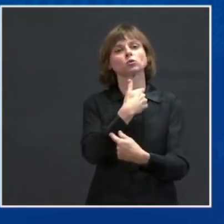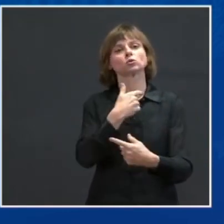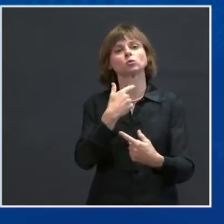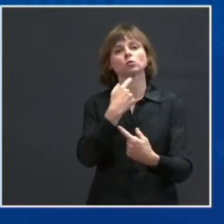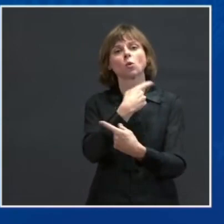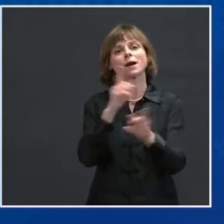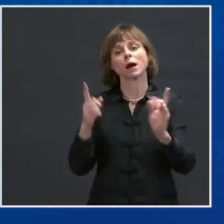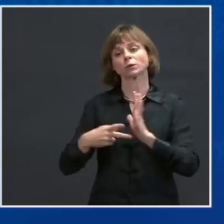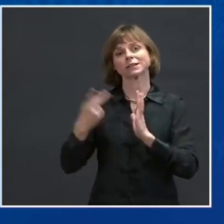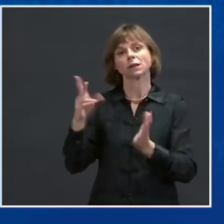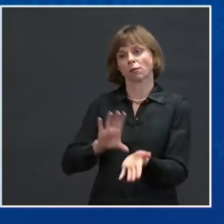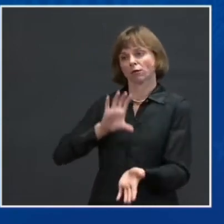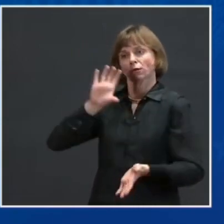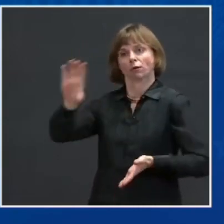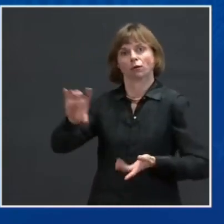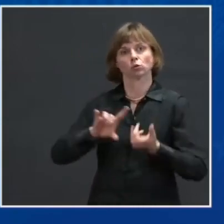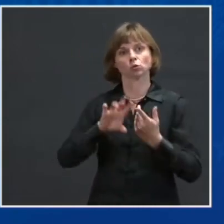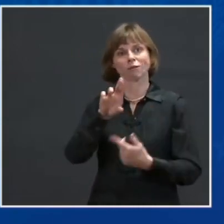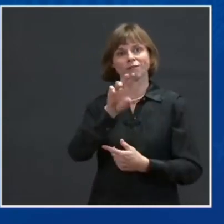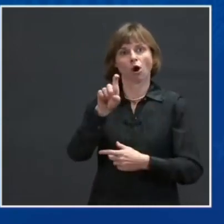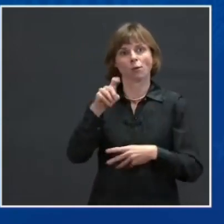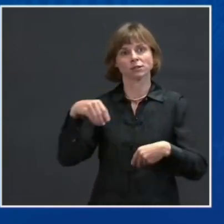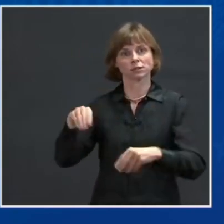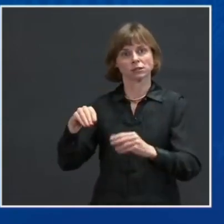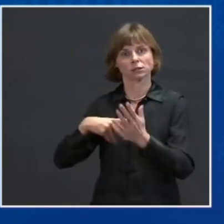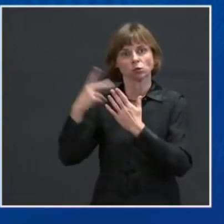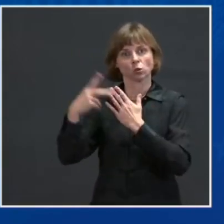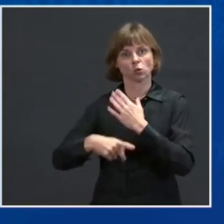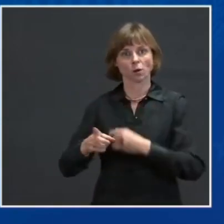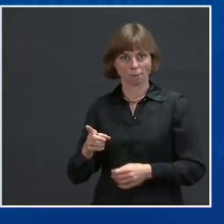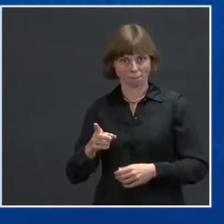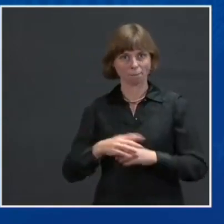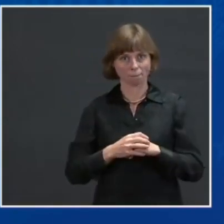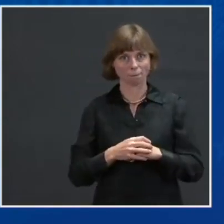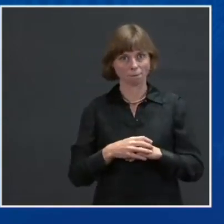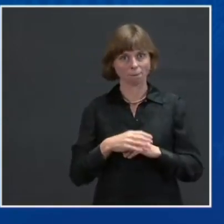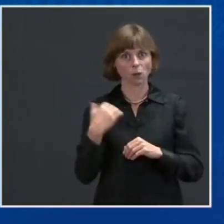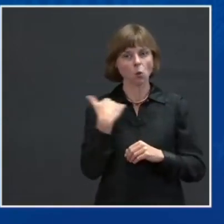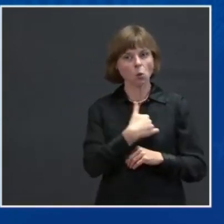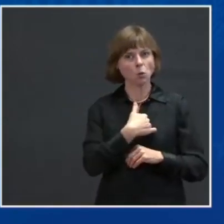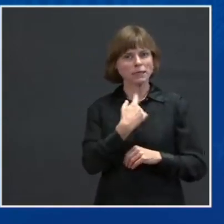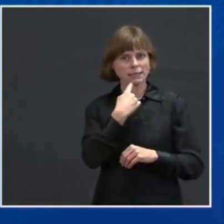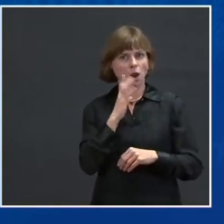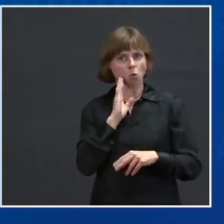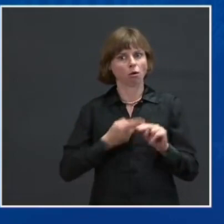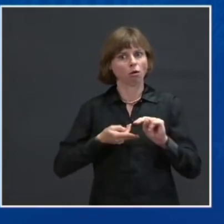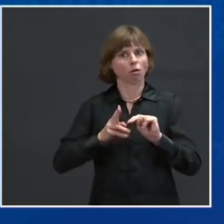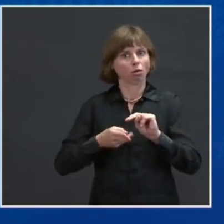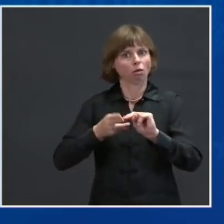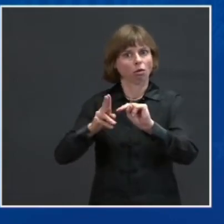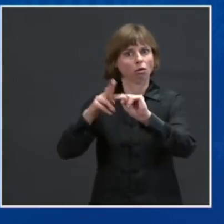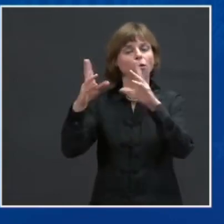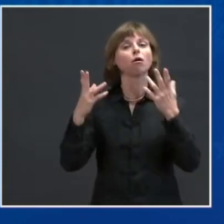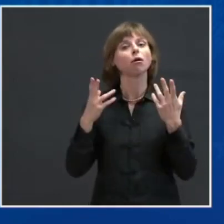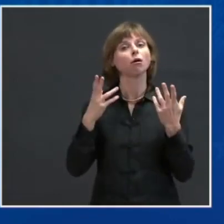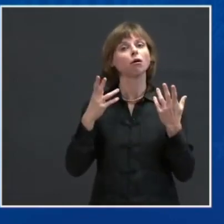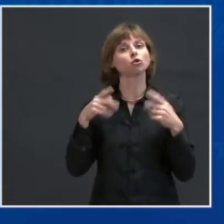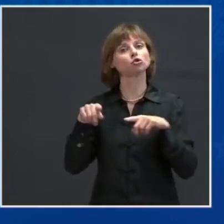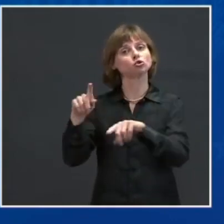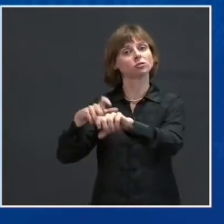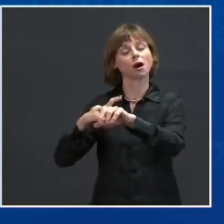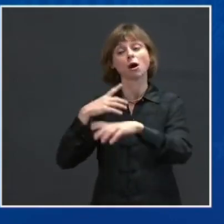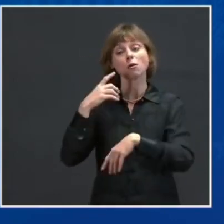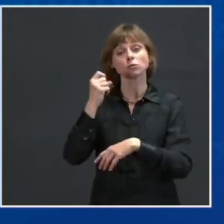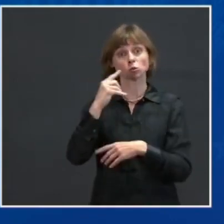pharmacy program. When we announced that, we said it would be building over time. So this today's